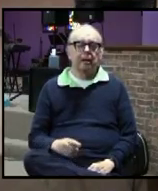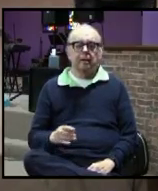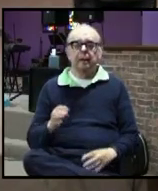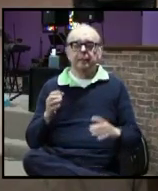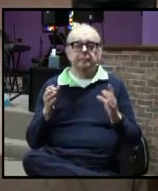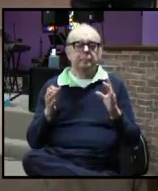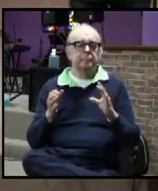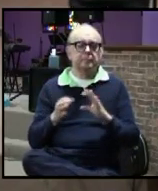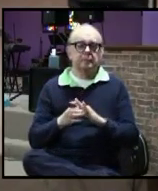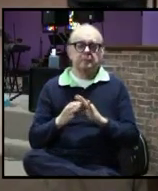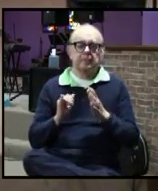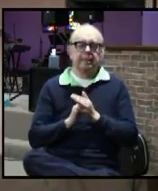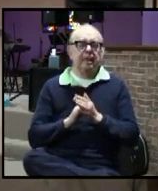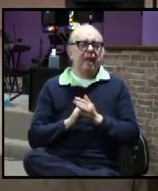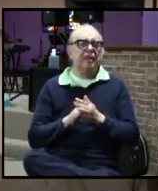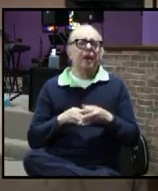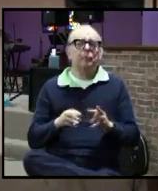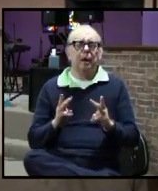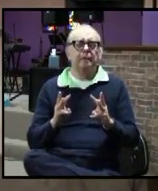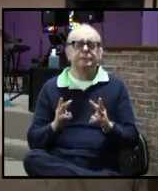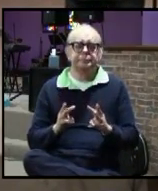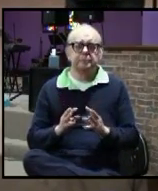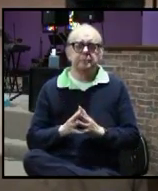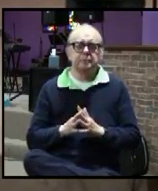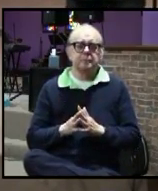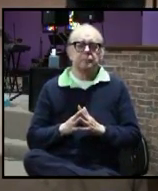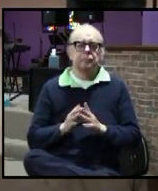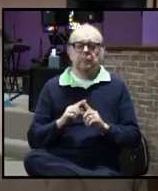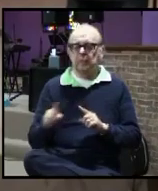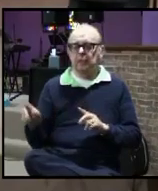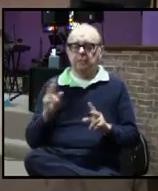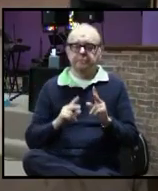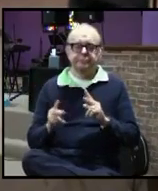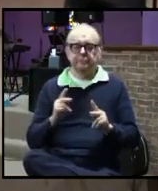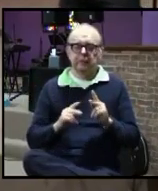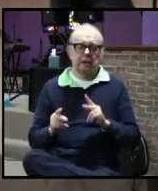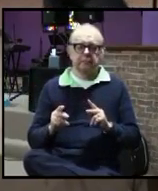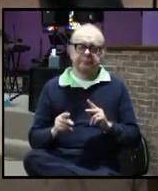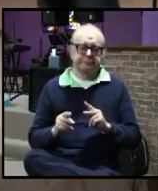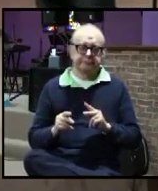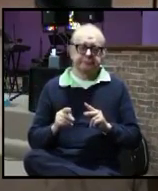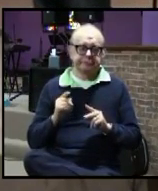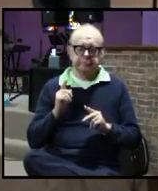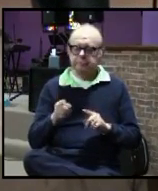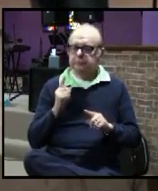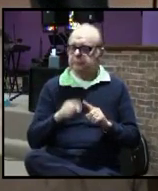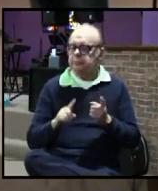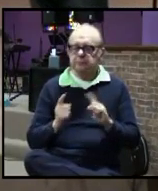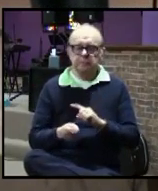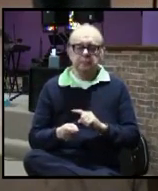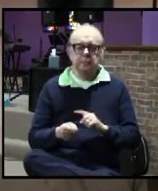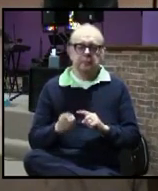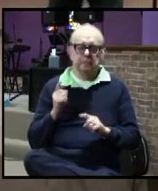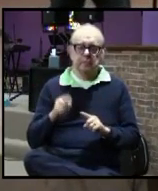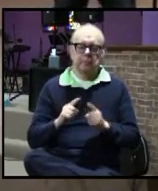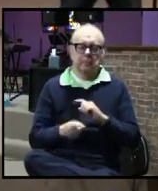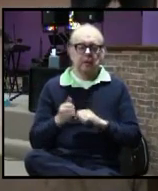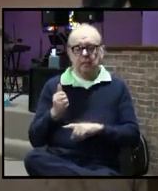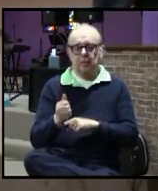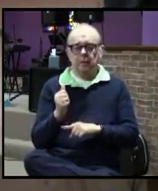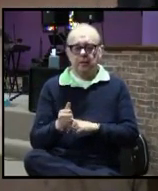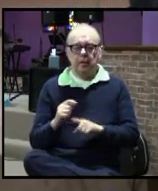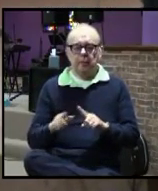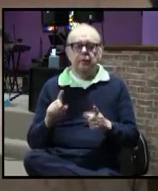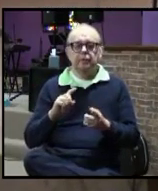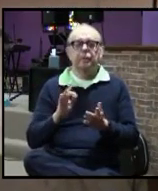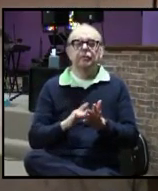And you can fit whatever you want to in that category. But these people and us hear the same thing. You can't change. You're right. You can't change